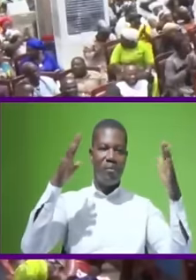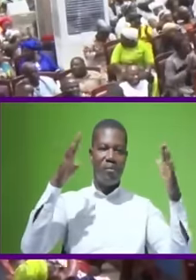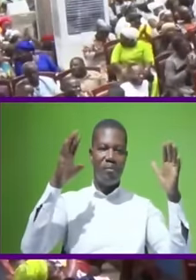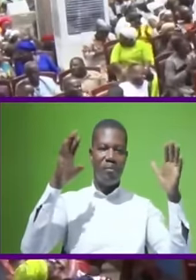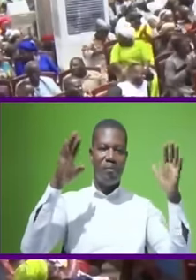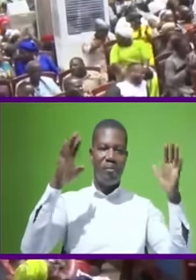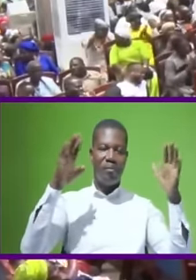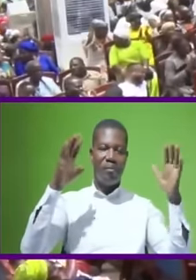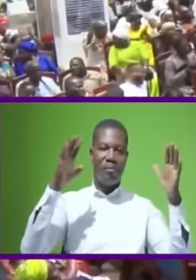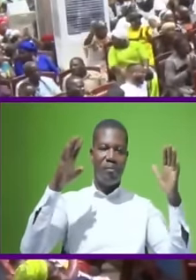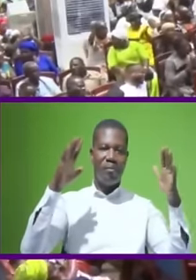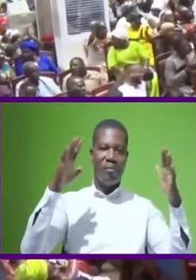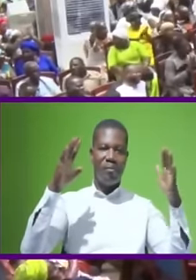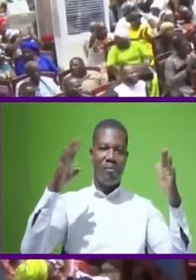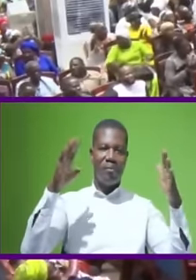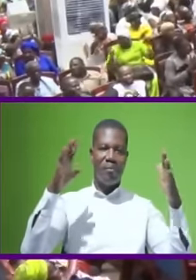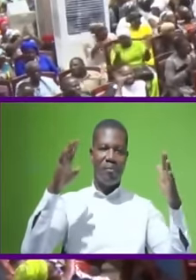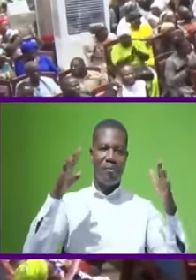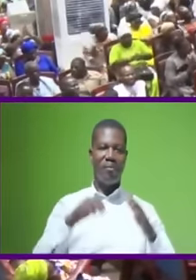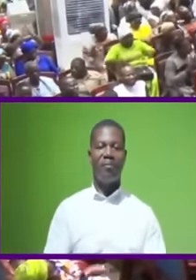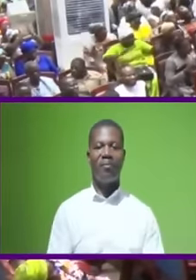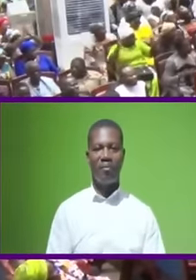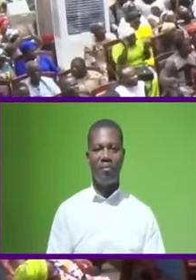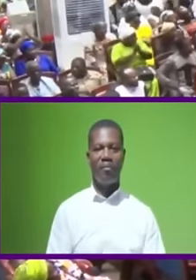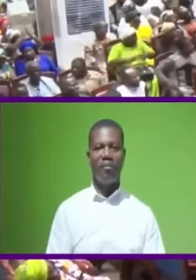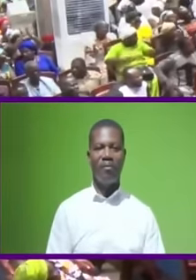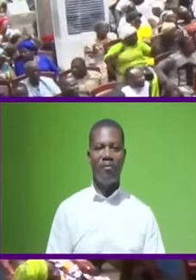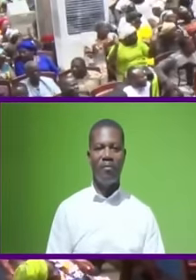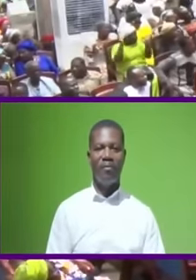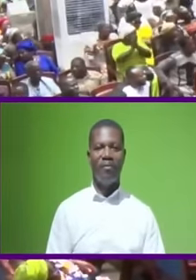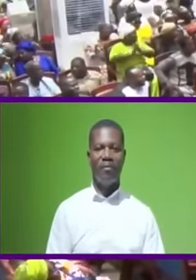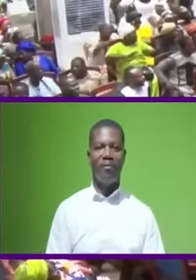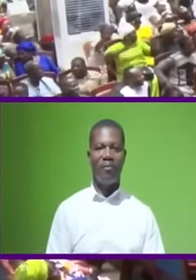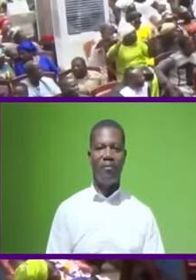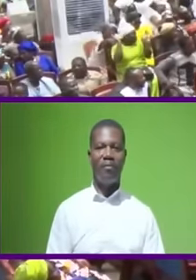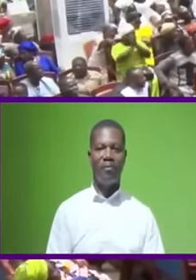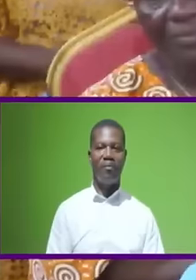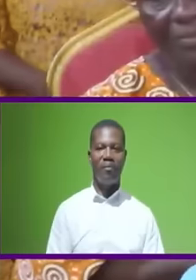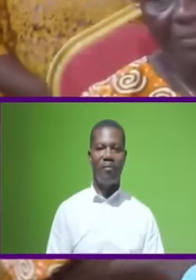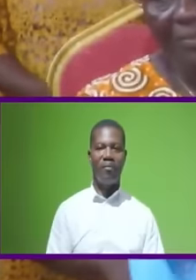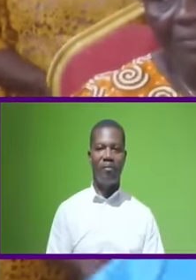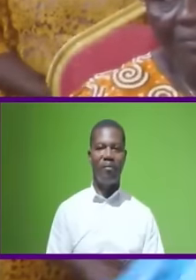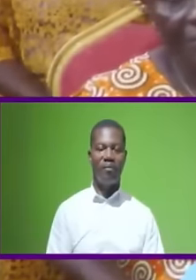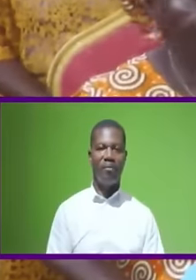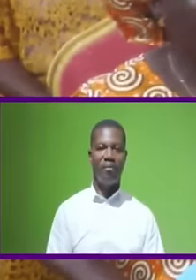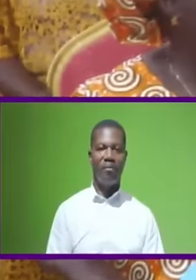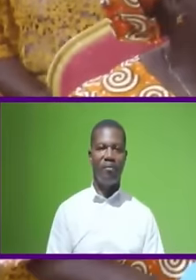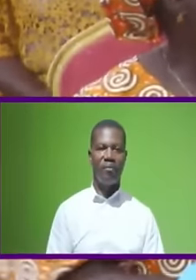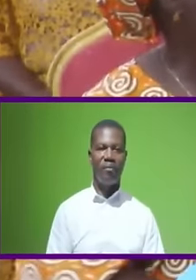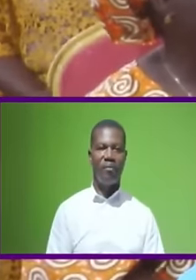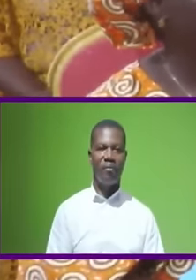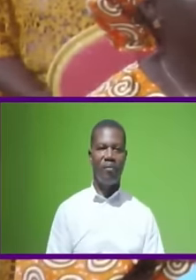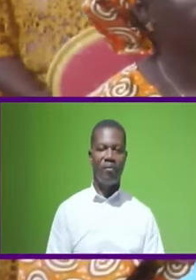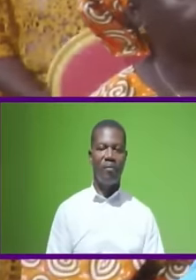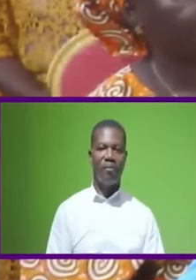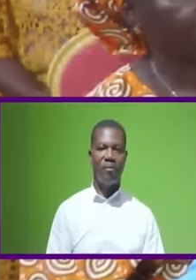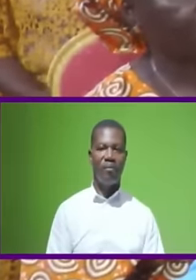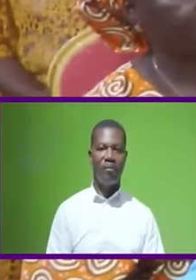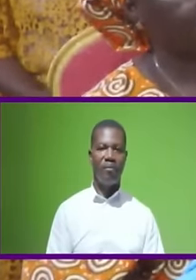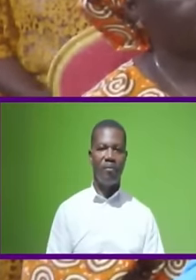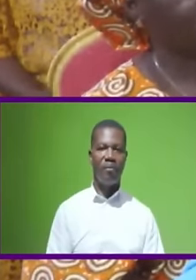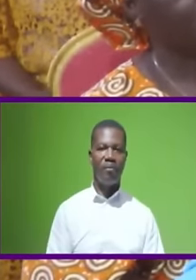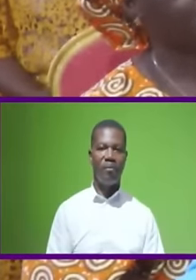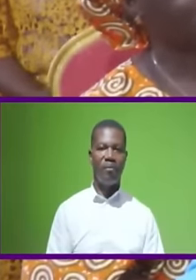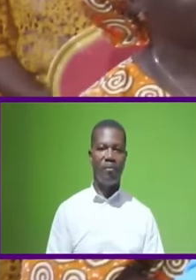Philadelphia. So many people losing in their V8. Look at that luxurious car and that mansion